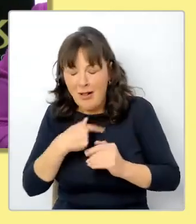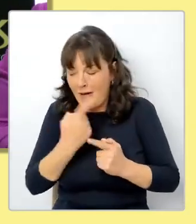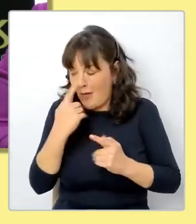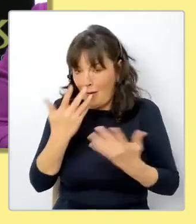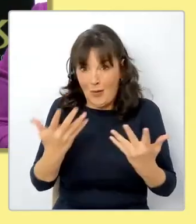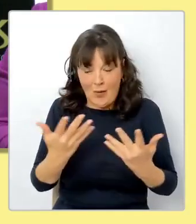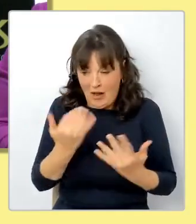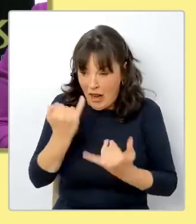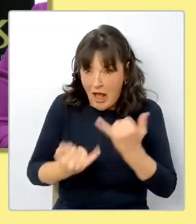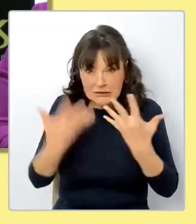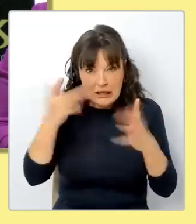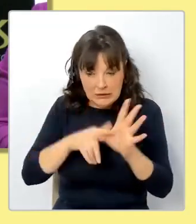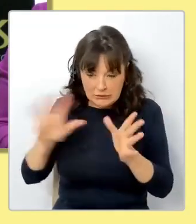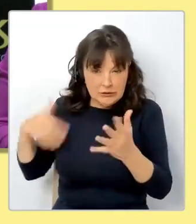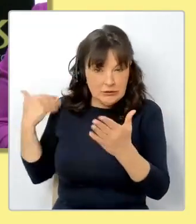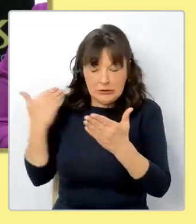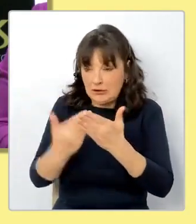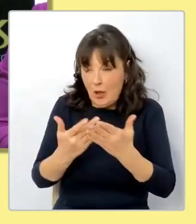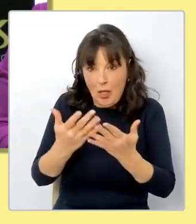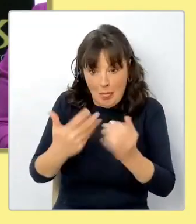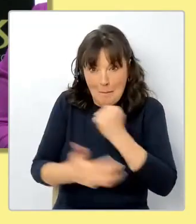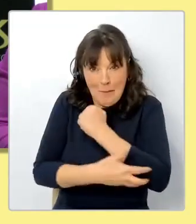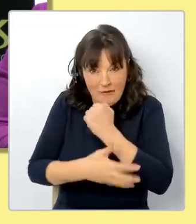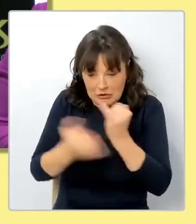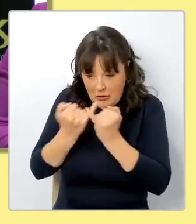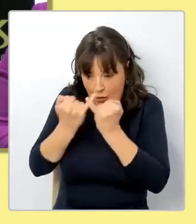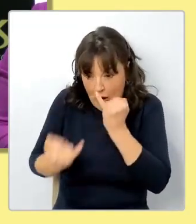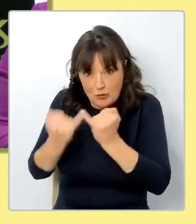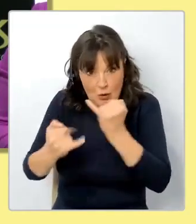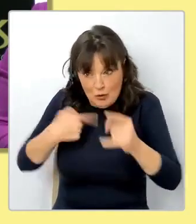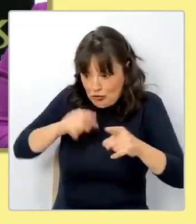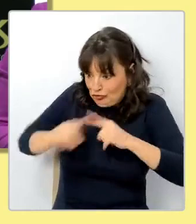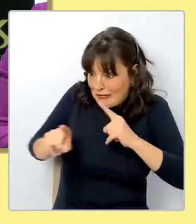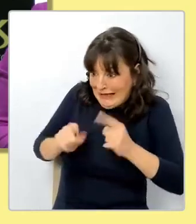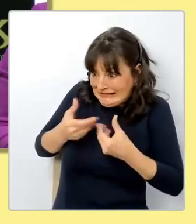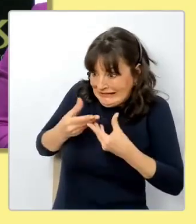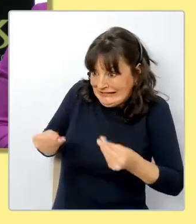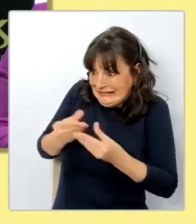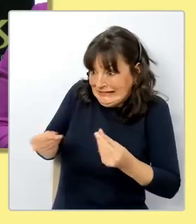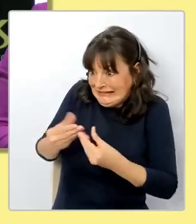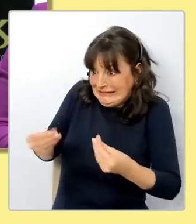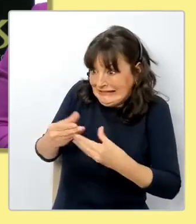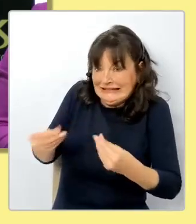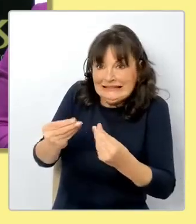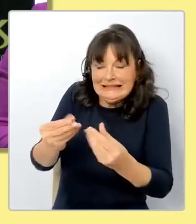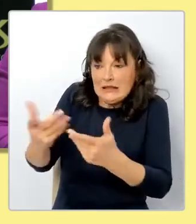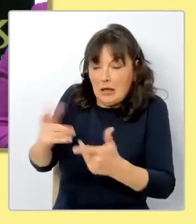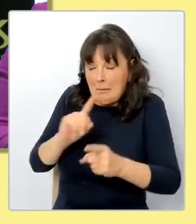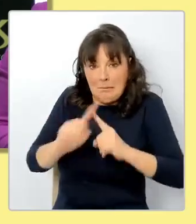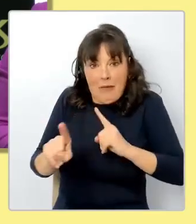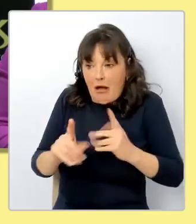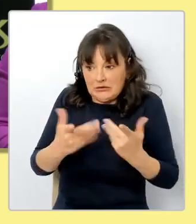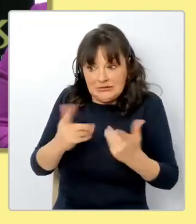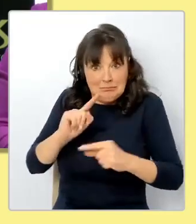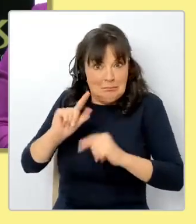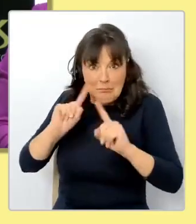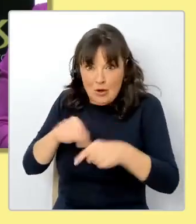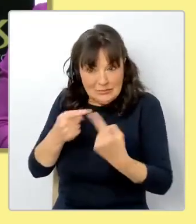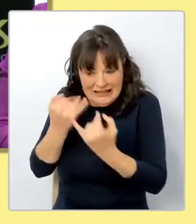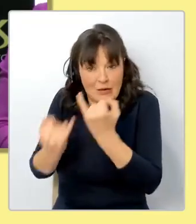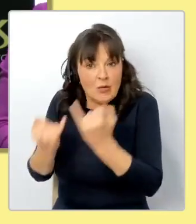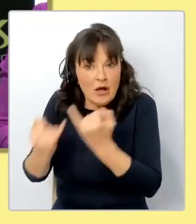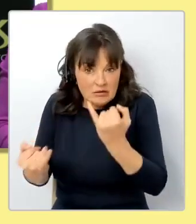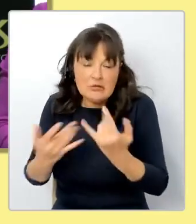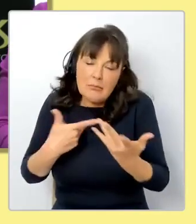entrenched some of that poverty that we're obviously combating as best we possibly can within the constraints of devolution. To answer your question